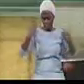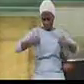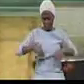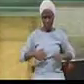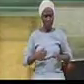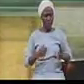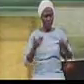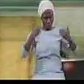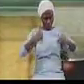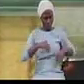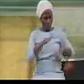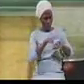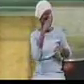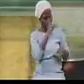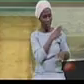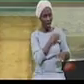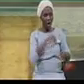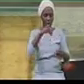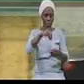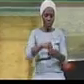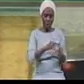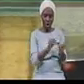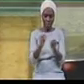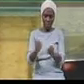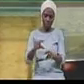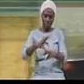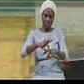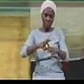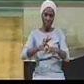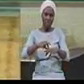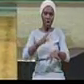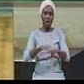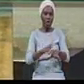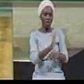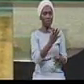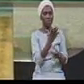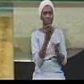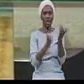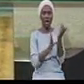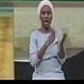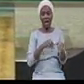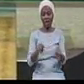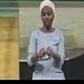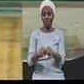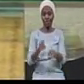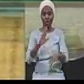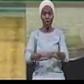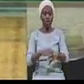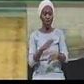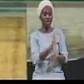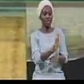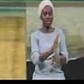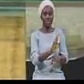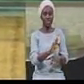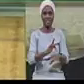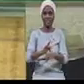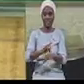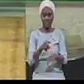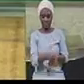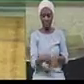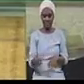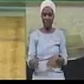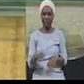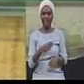a ring on his hand and shoes on his feet. He came back to all the provision of the father